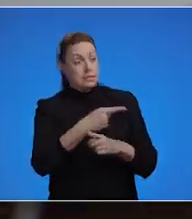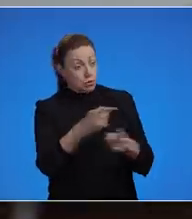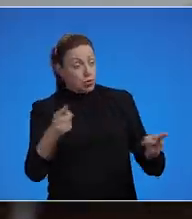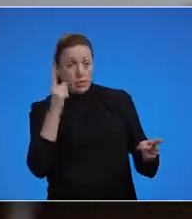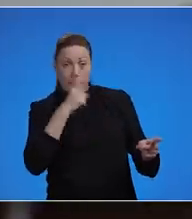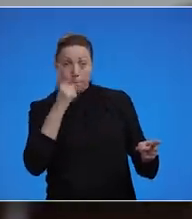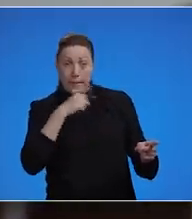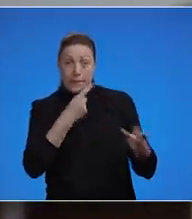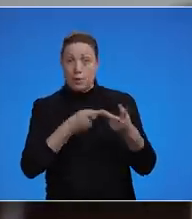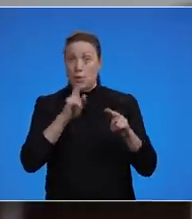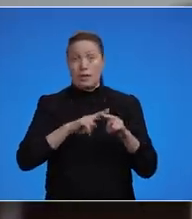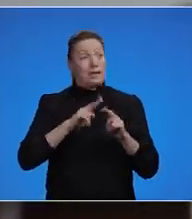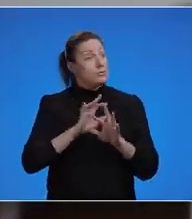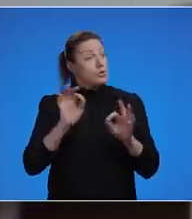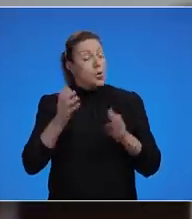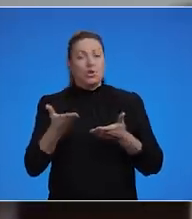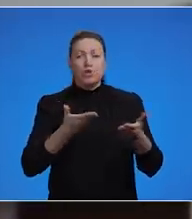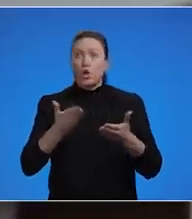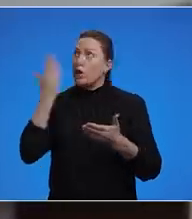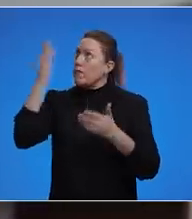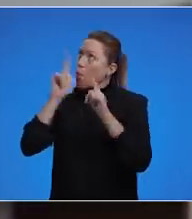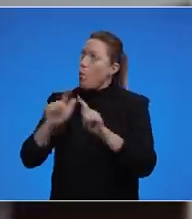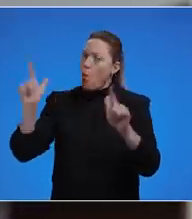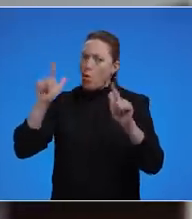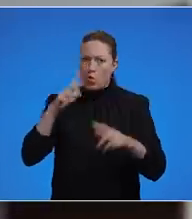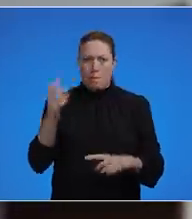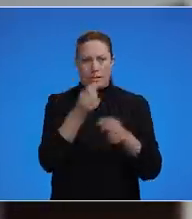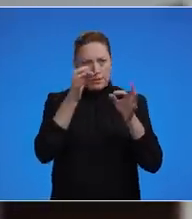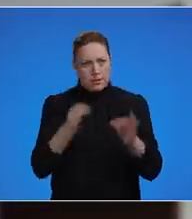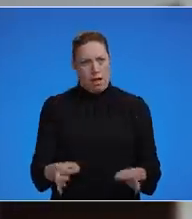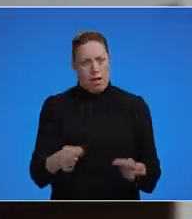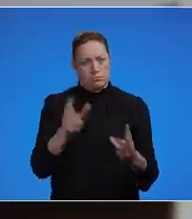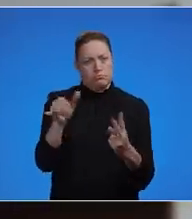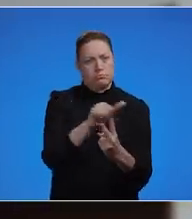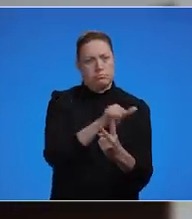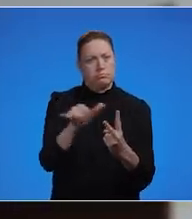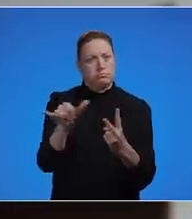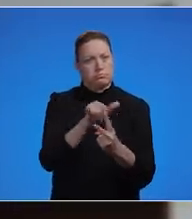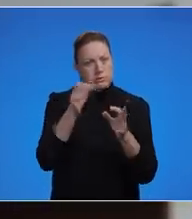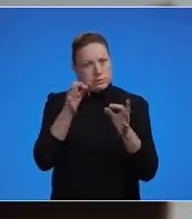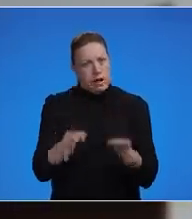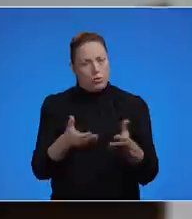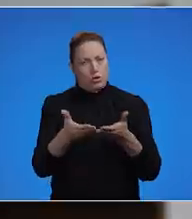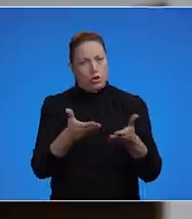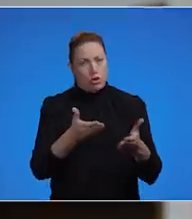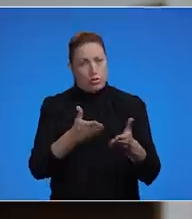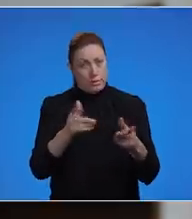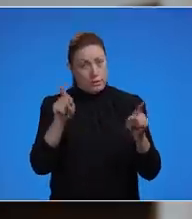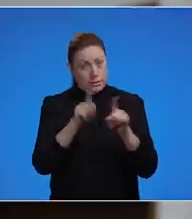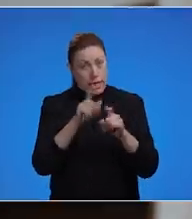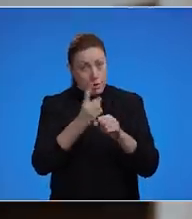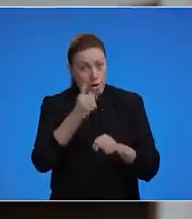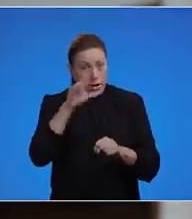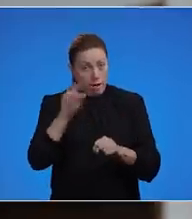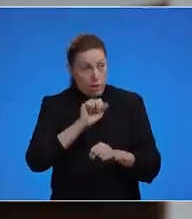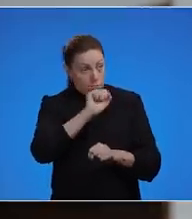you will not serve the Lord, choose today whom you wish to serve, whether the gods that your ancestors served